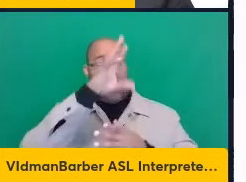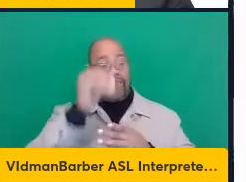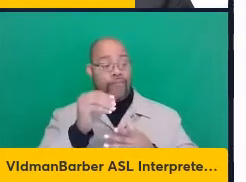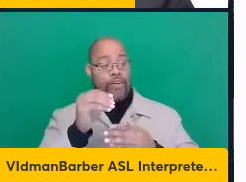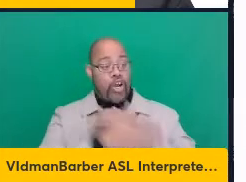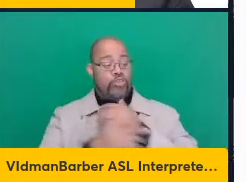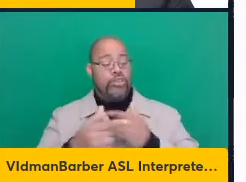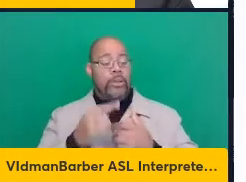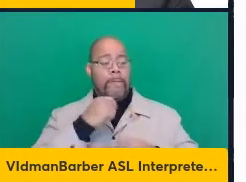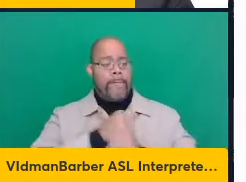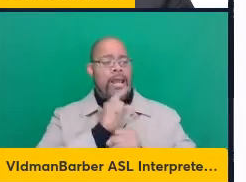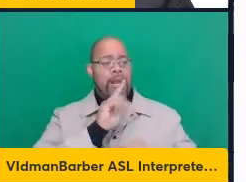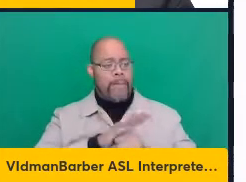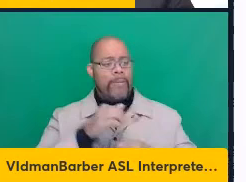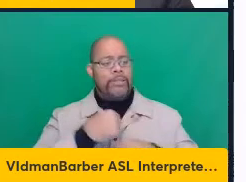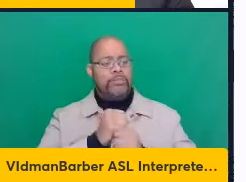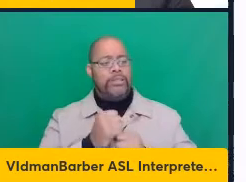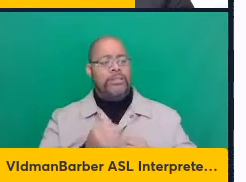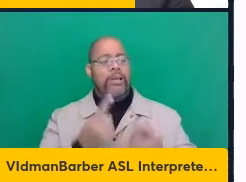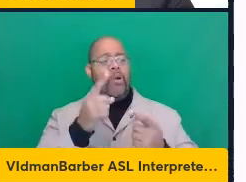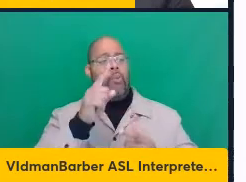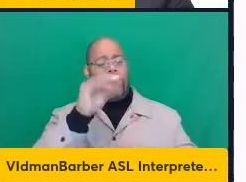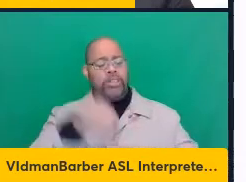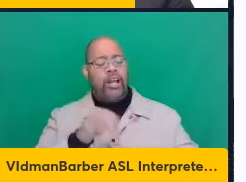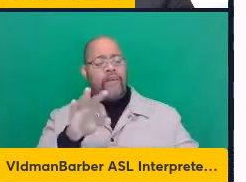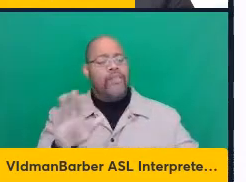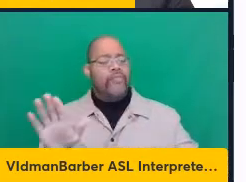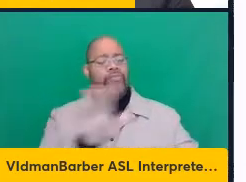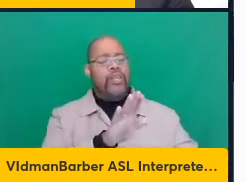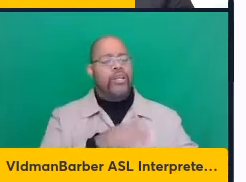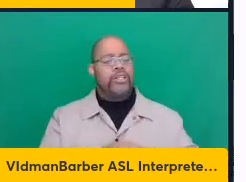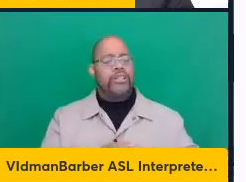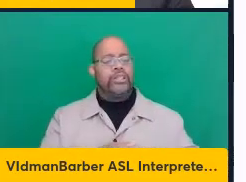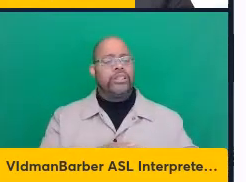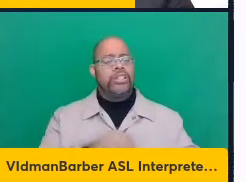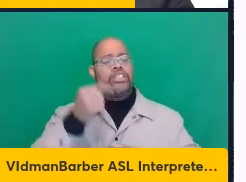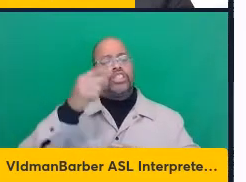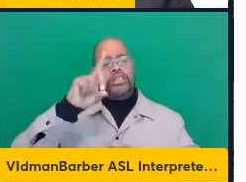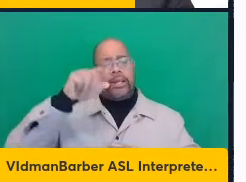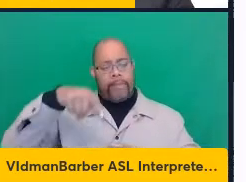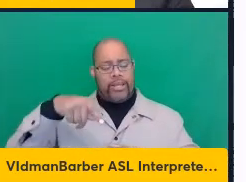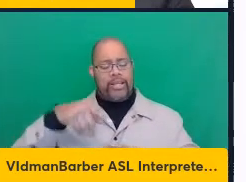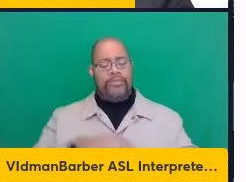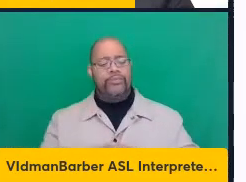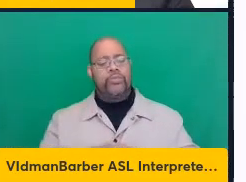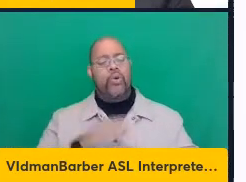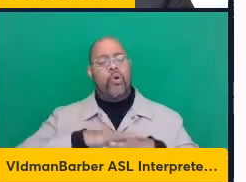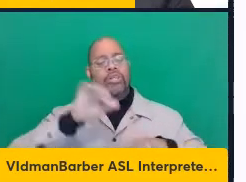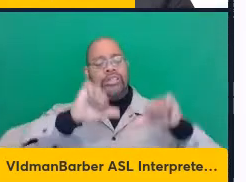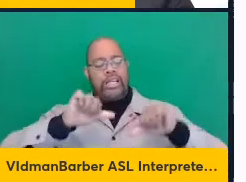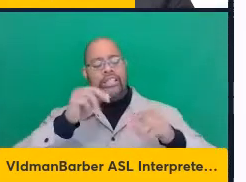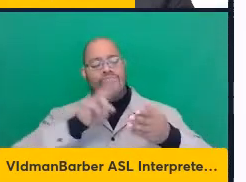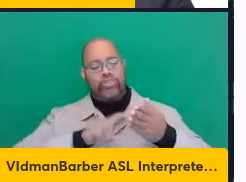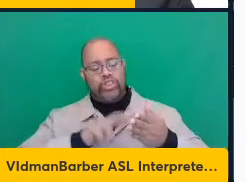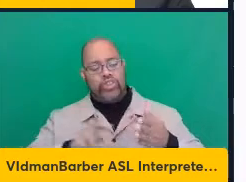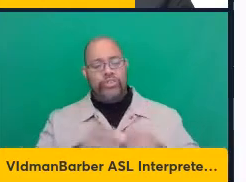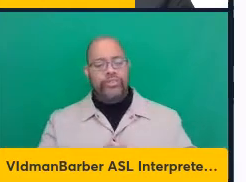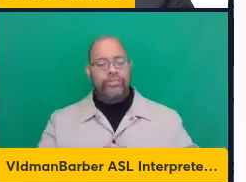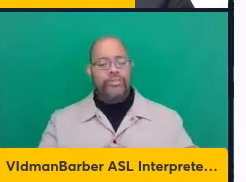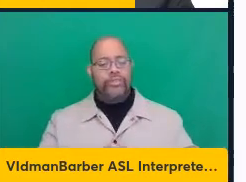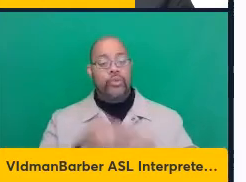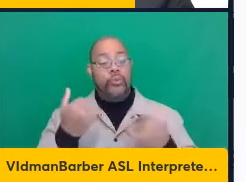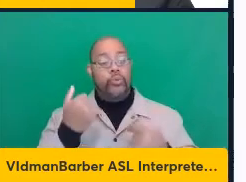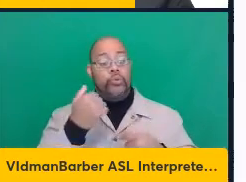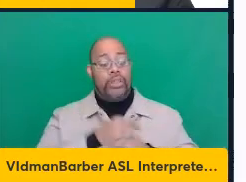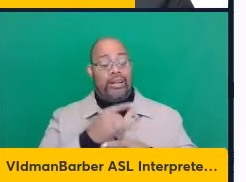commitment to spend at least 1% of their gross domestic product on science and research. To